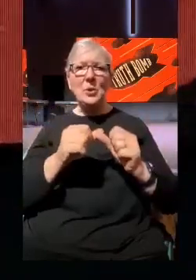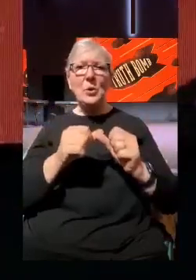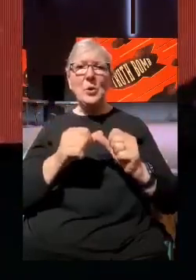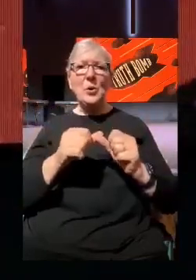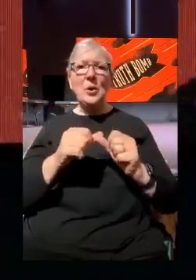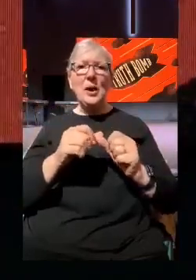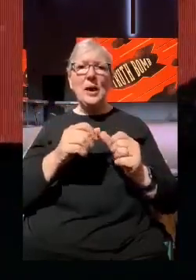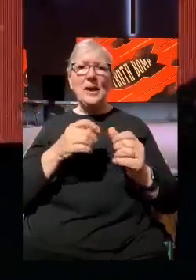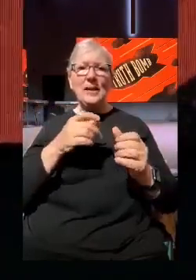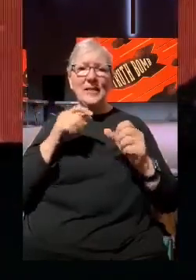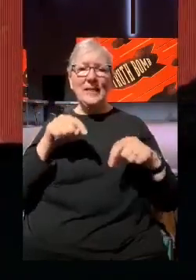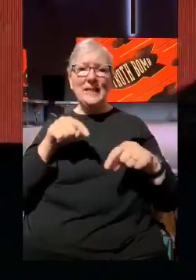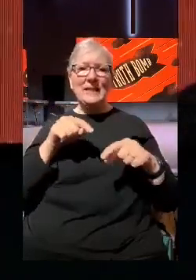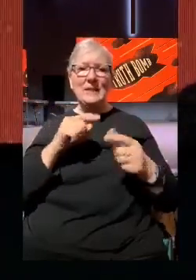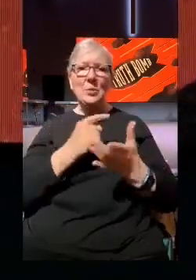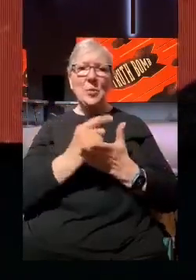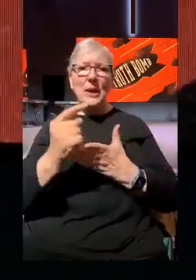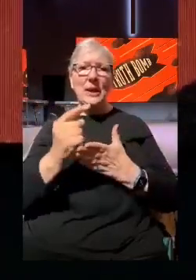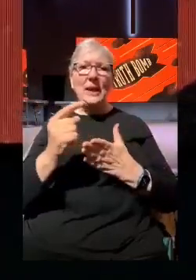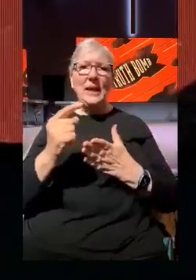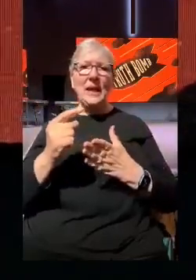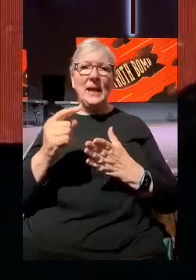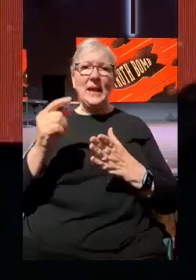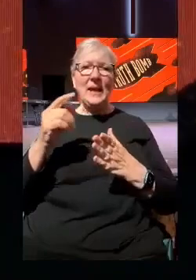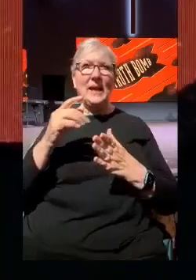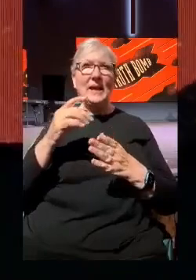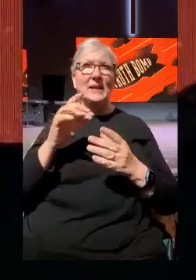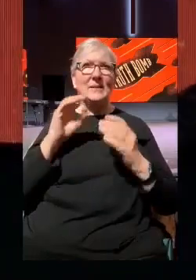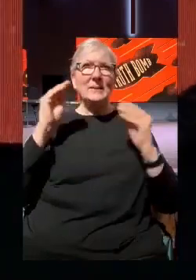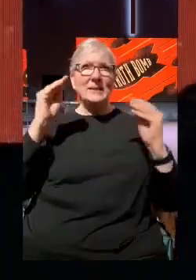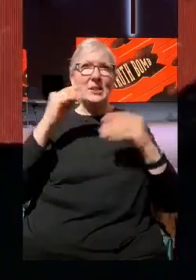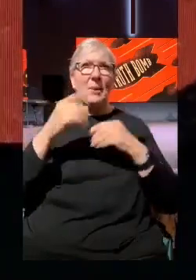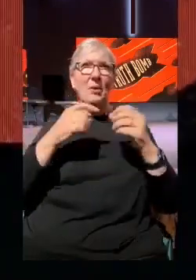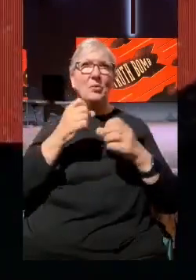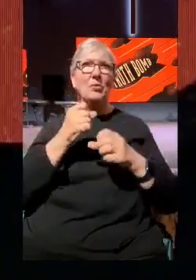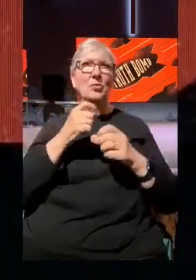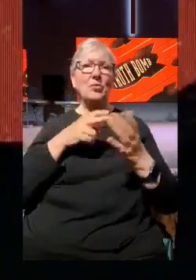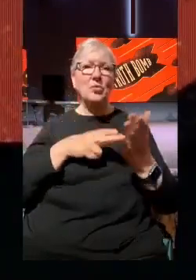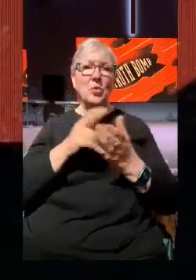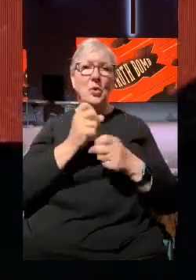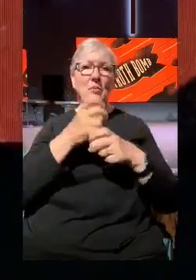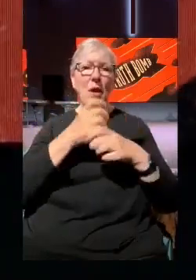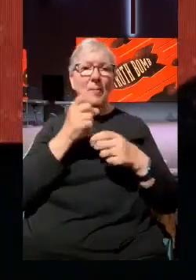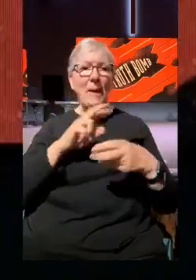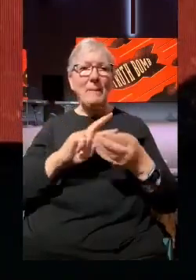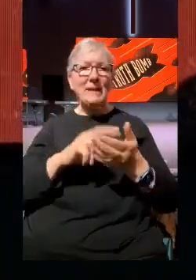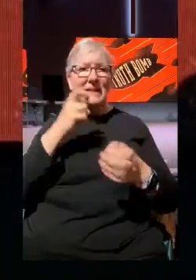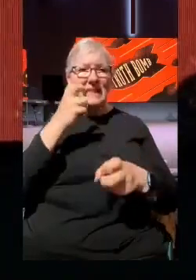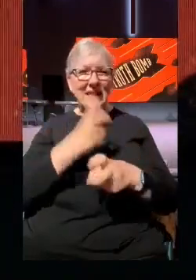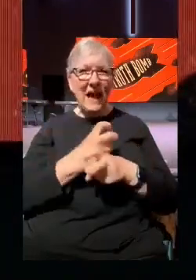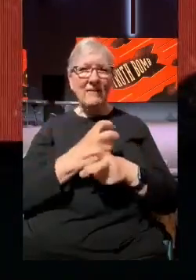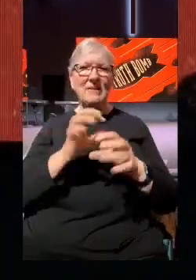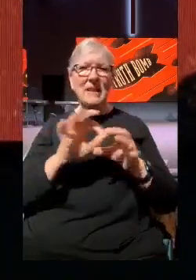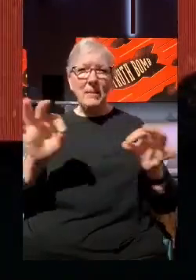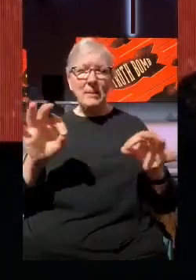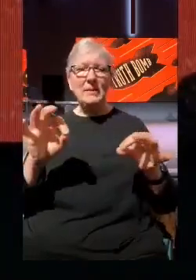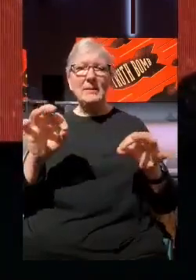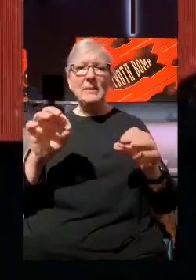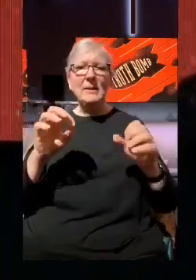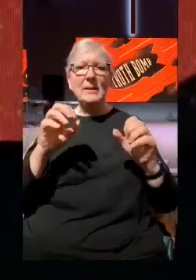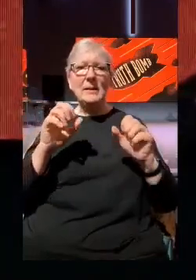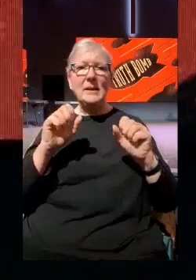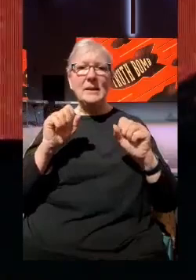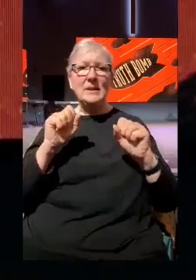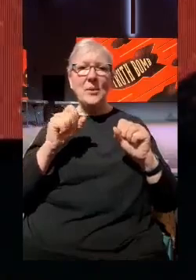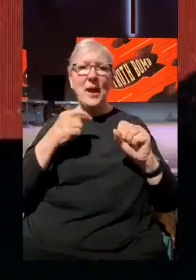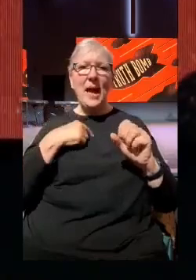Bomb. Truth bombs are a tough statements, and I get to handle one. I handed off the hardest ones to